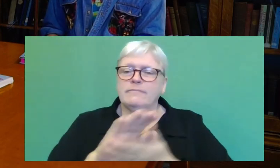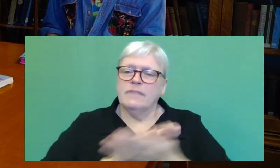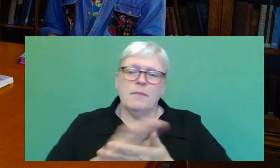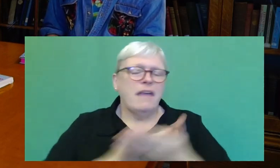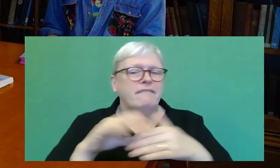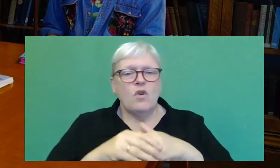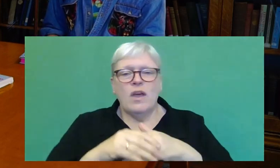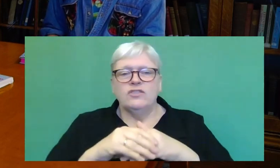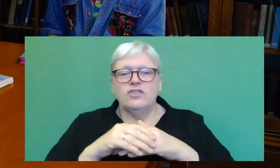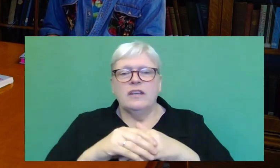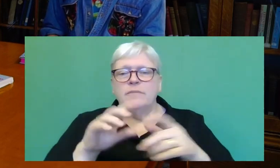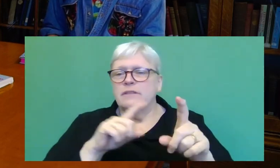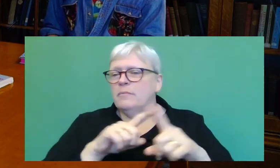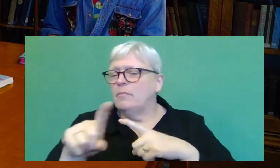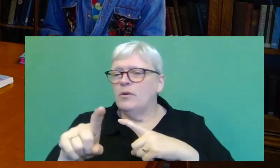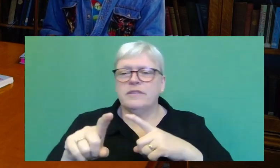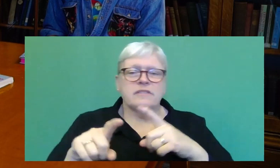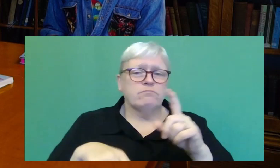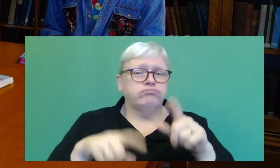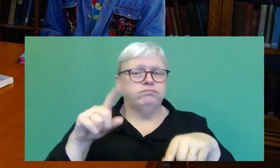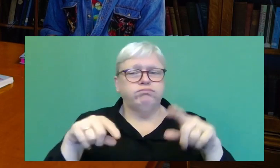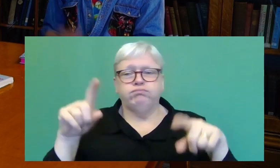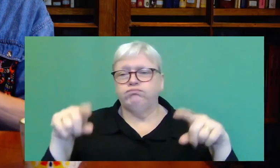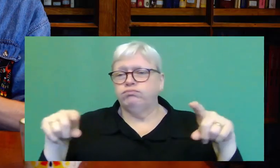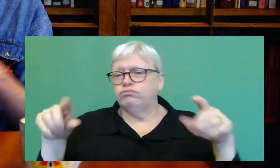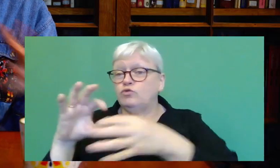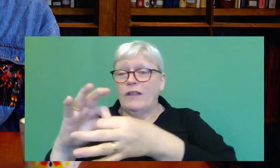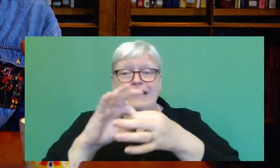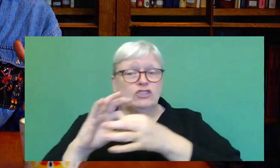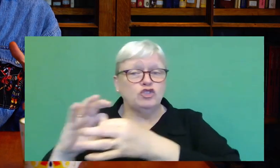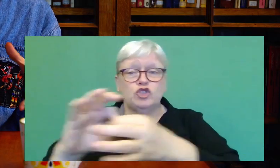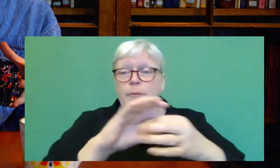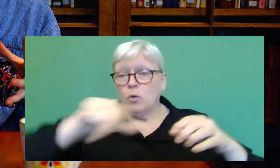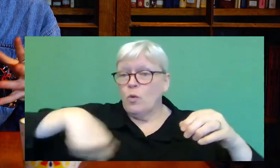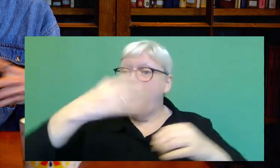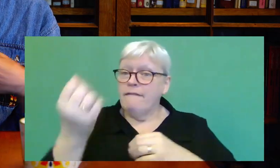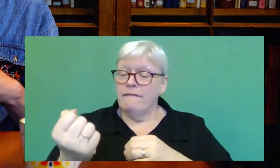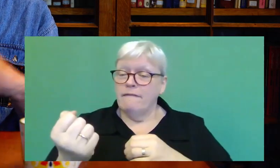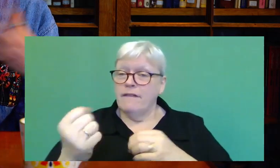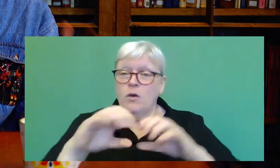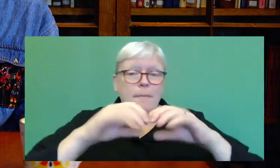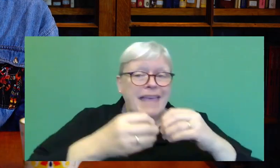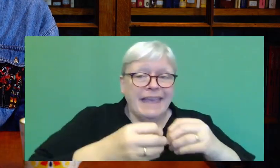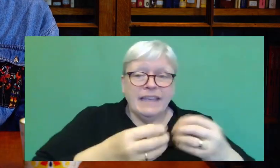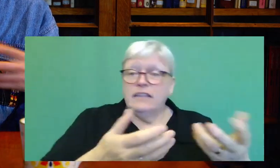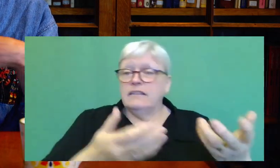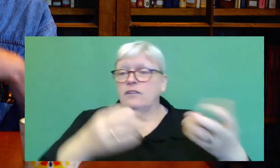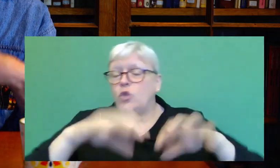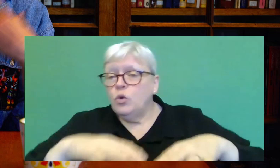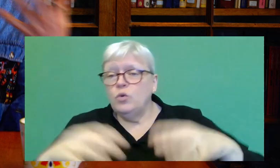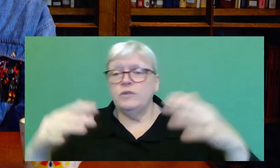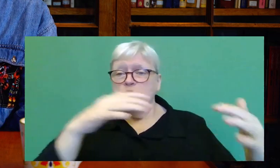most ubiquitous form of relationship we'll have in our lives. We'll make, lose, war with,